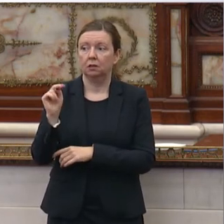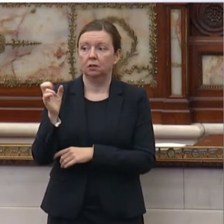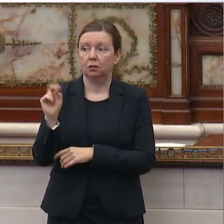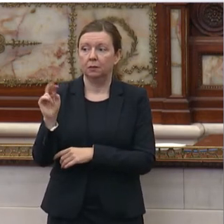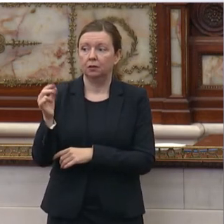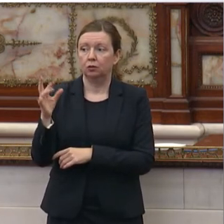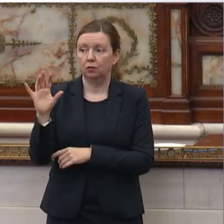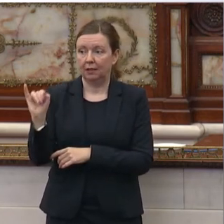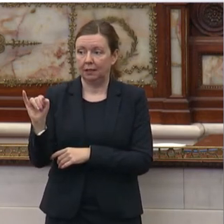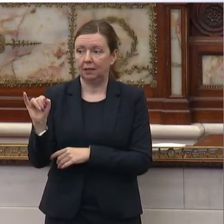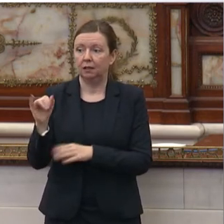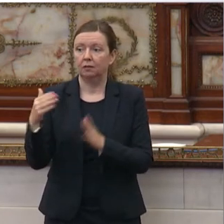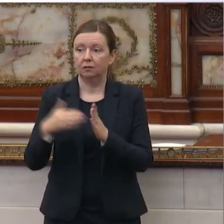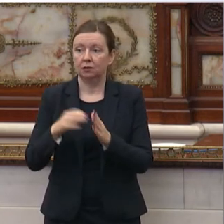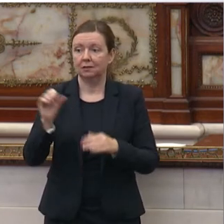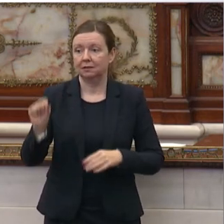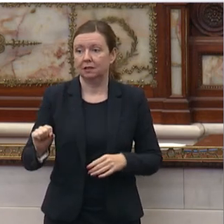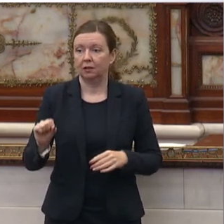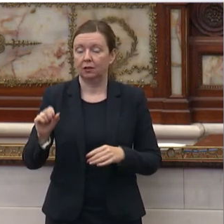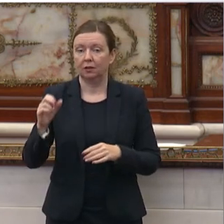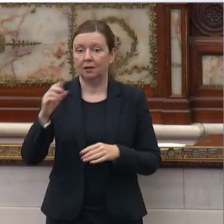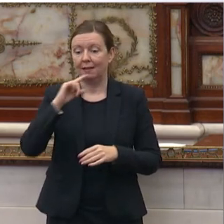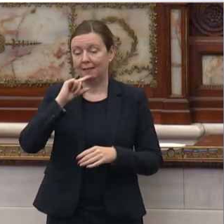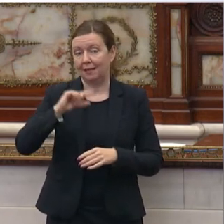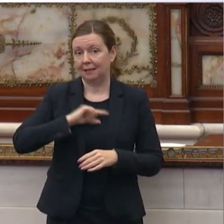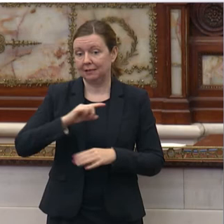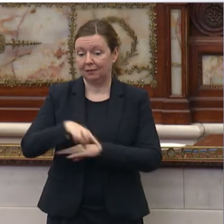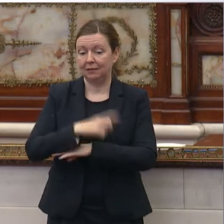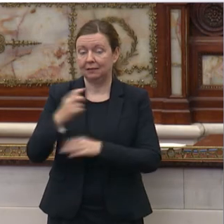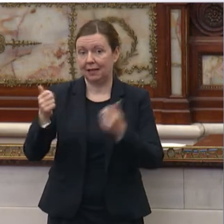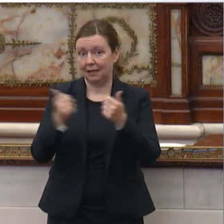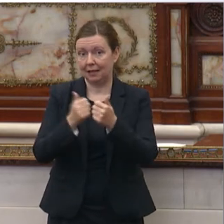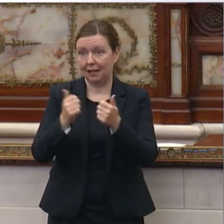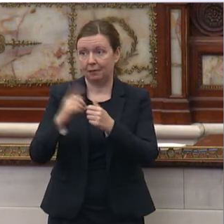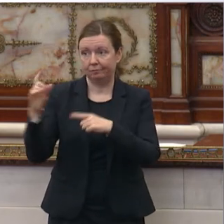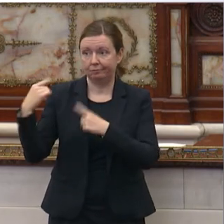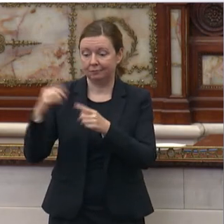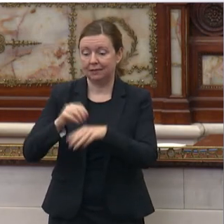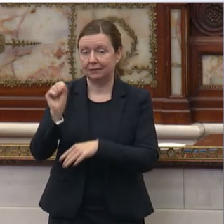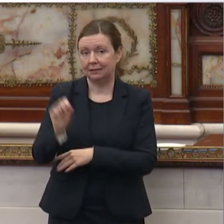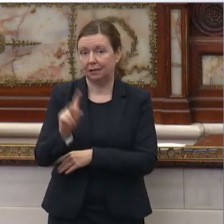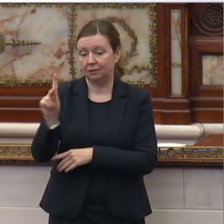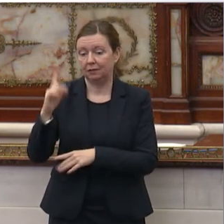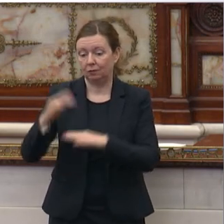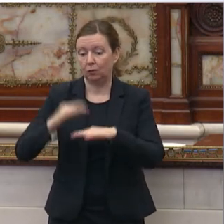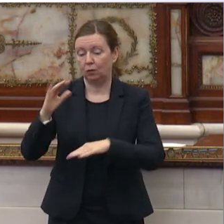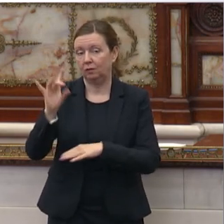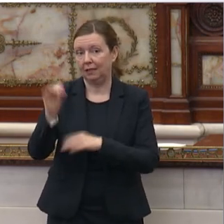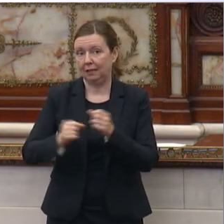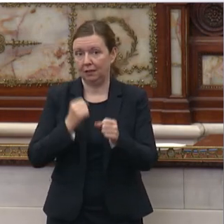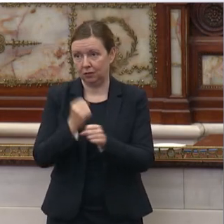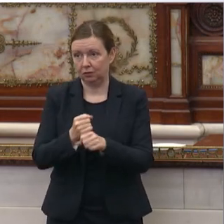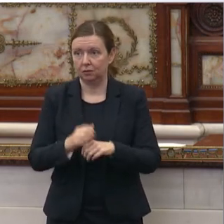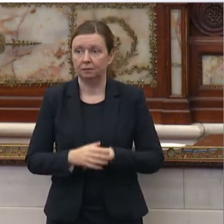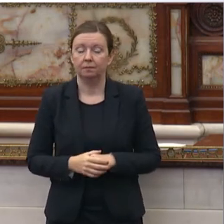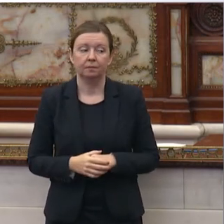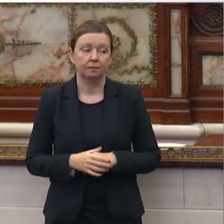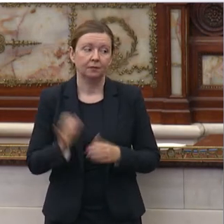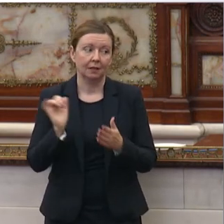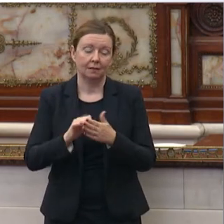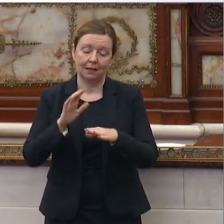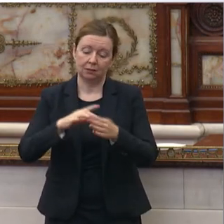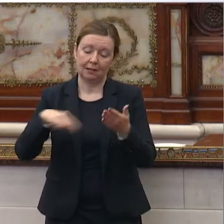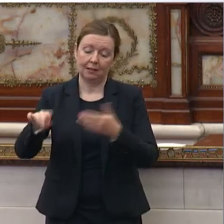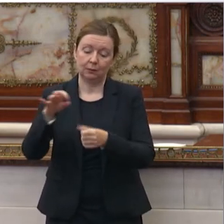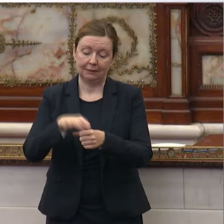Southern Thanksgiving Day game, which has been a Thanksgiving Day staple in South Philadelphia for over 80 years. And that will be on